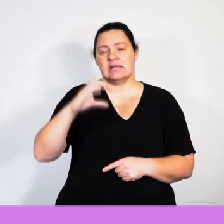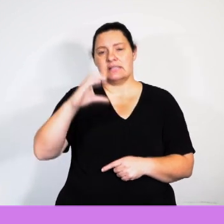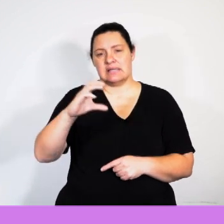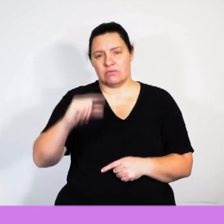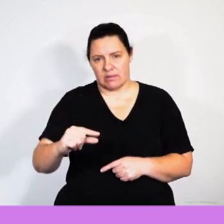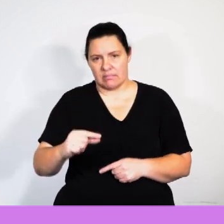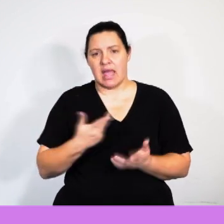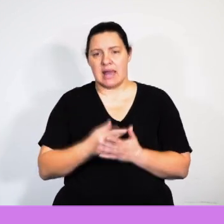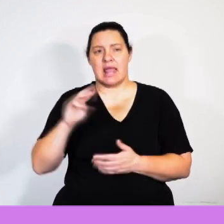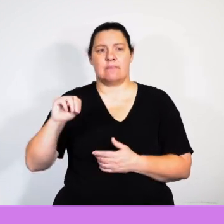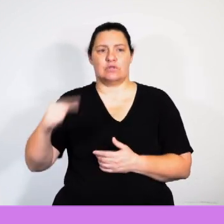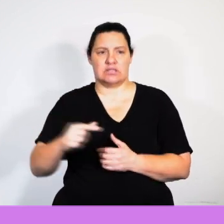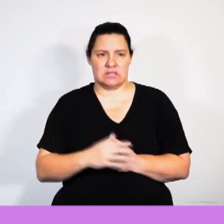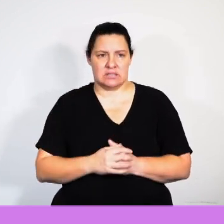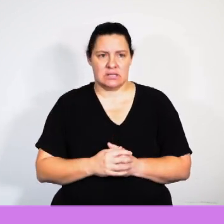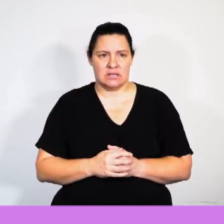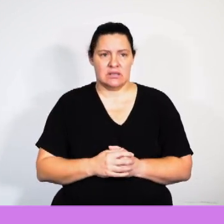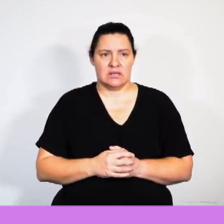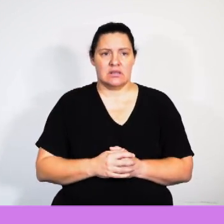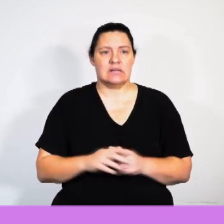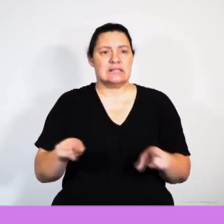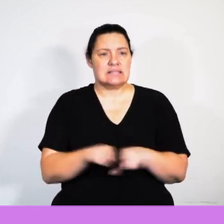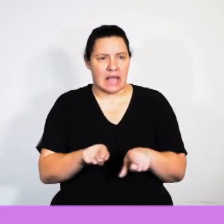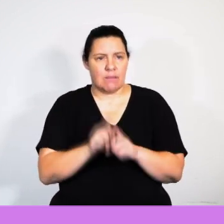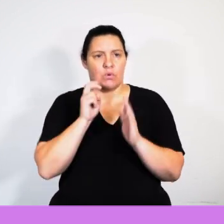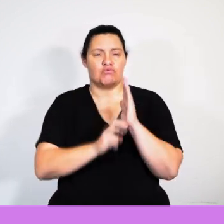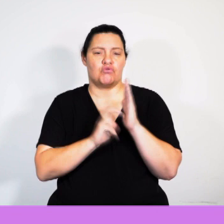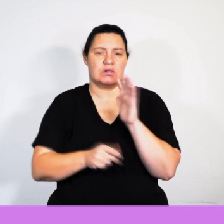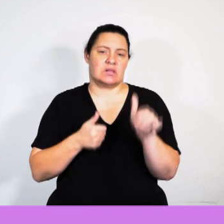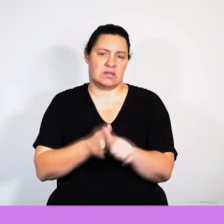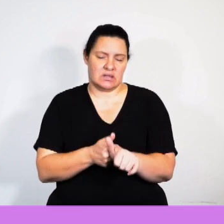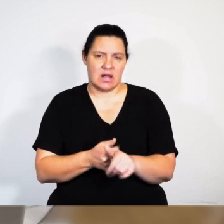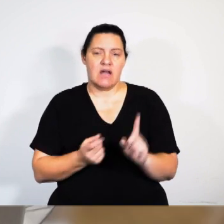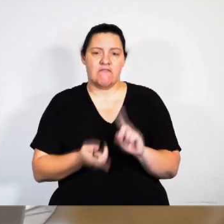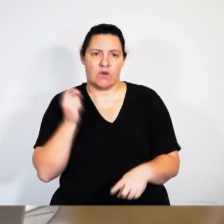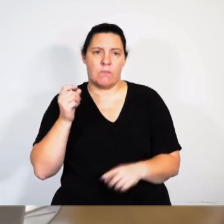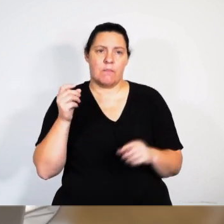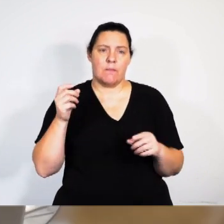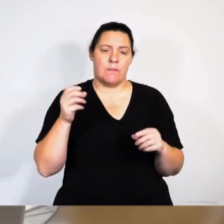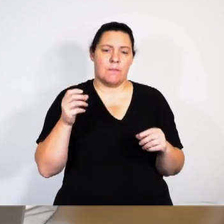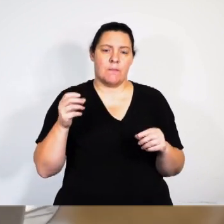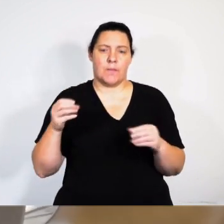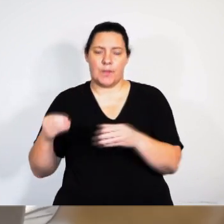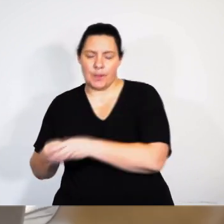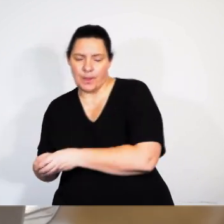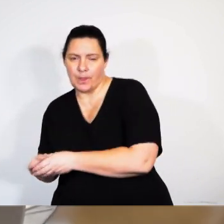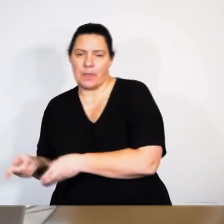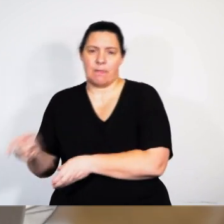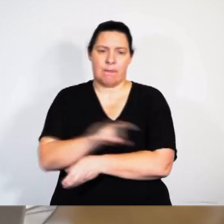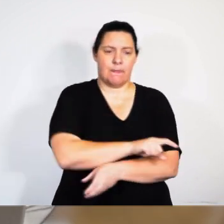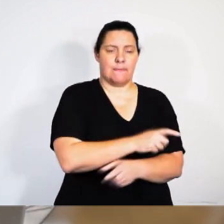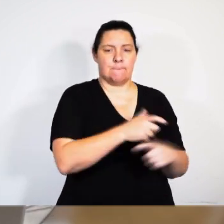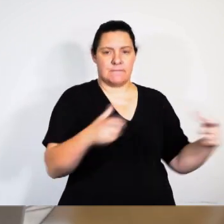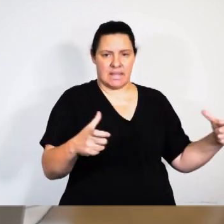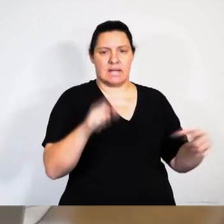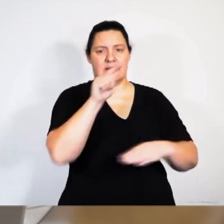kilograms, centigrams, and milligrams. The same rule still applies, that when you move from smaller units to